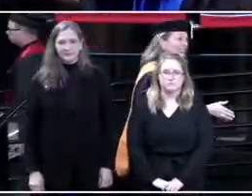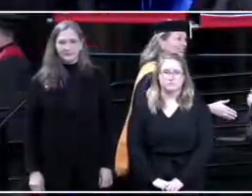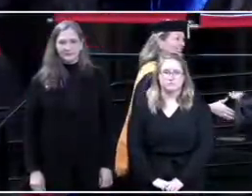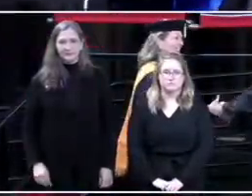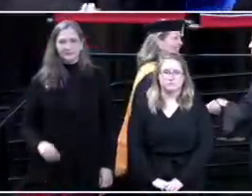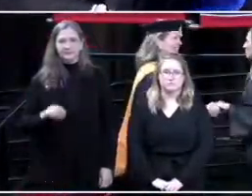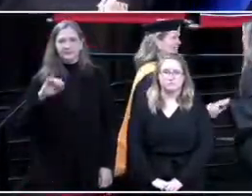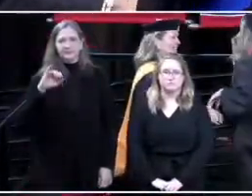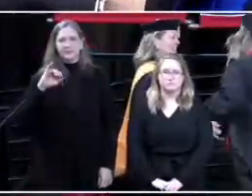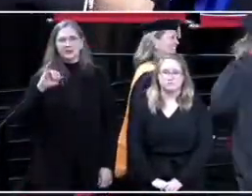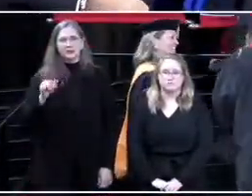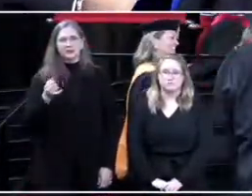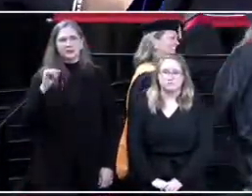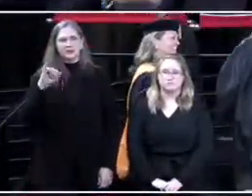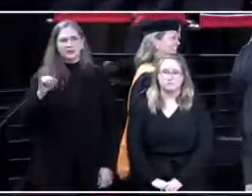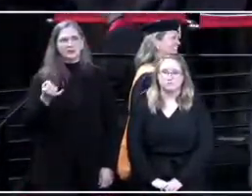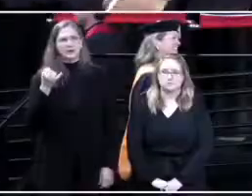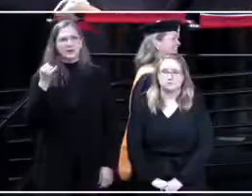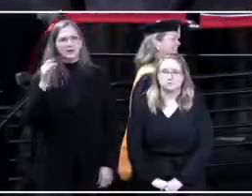Cherie Joanna Coley,